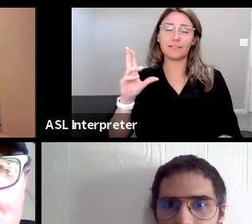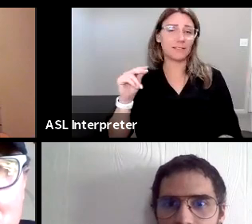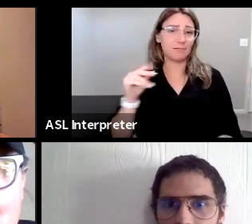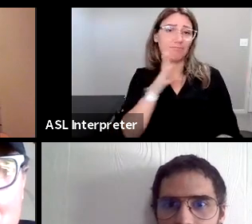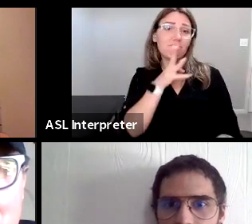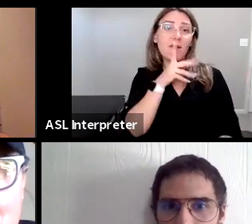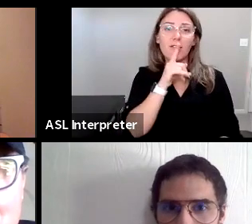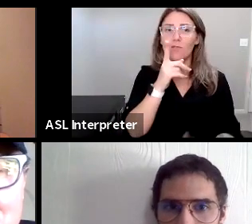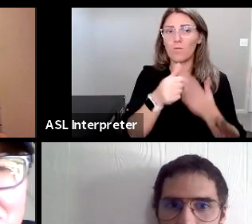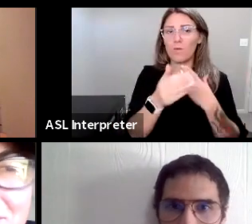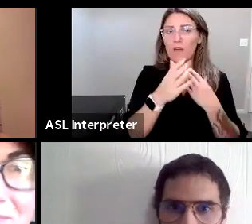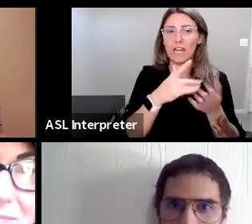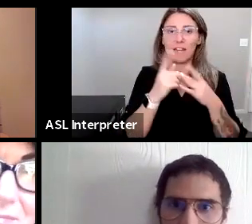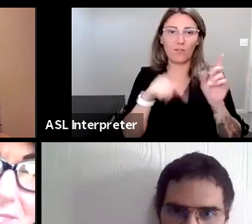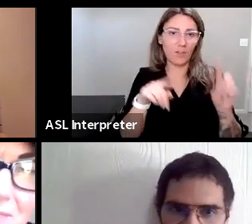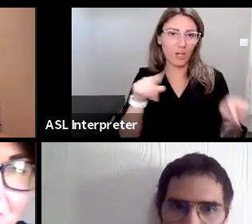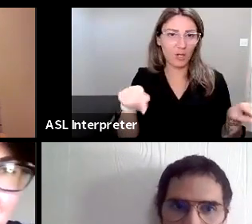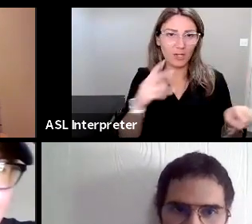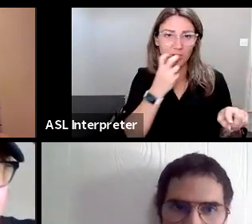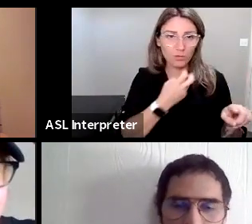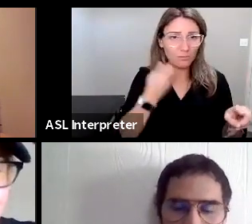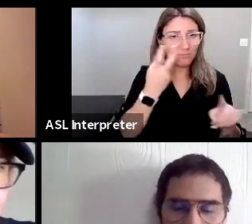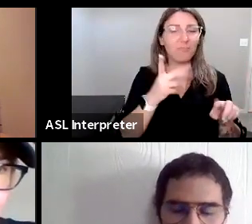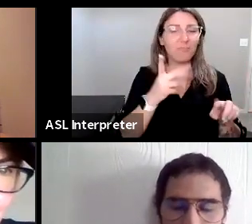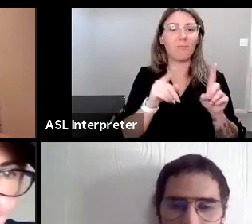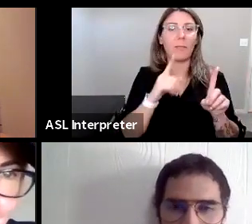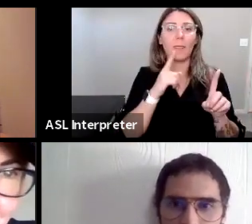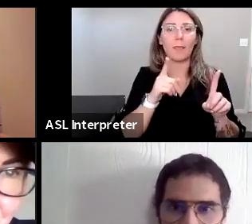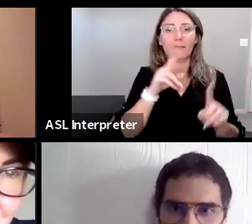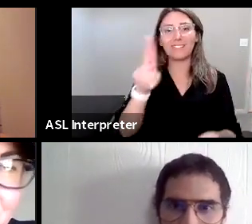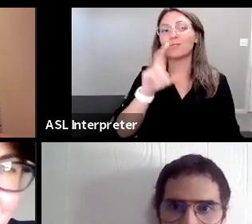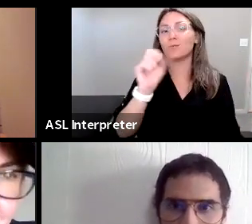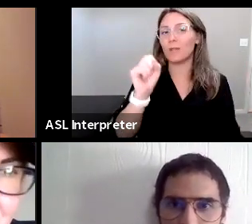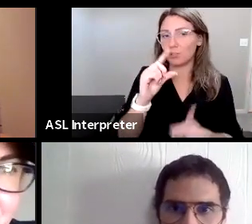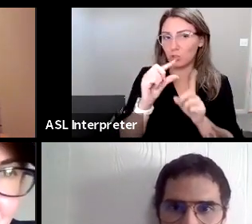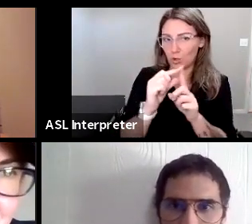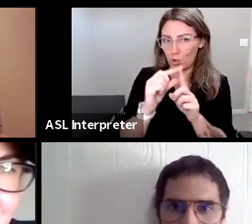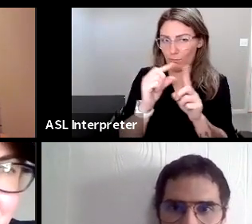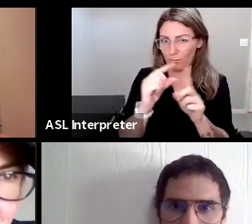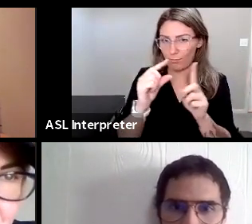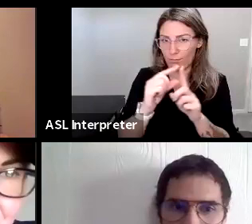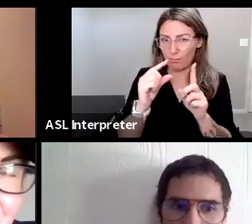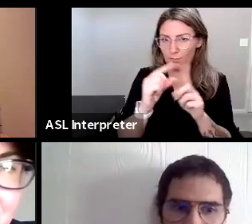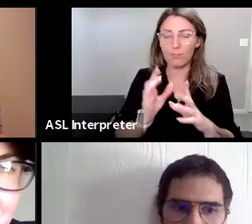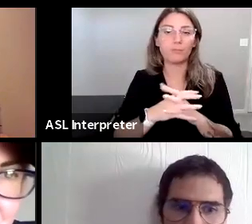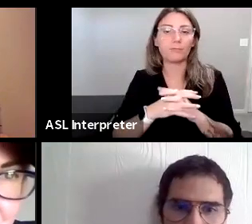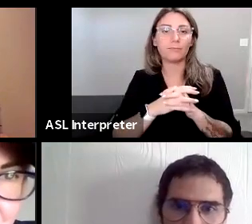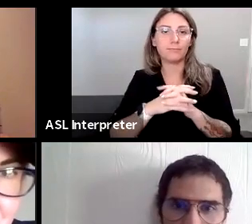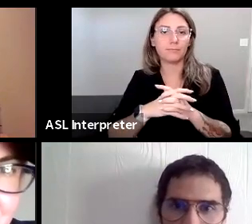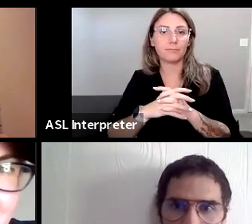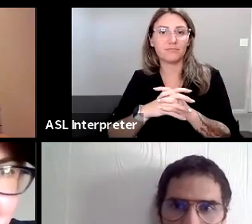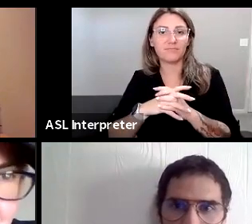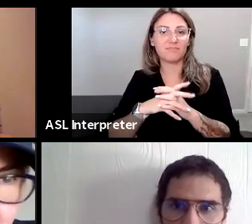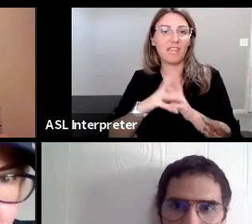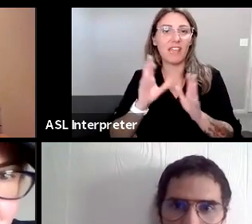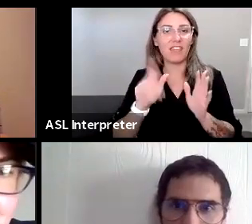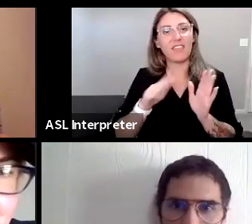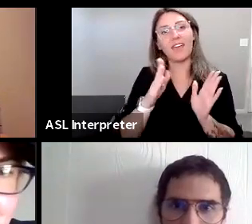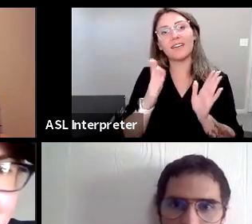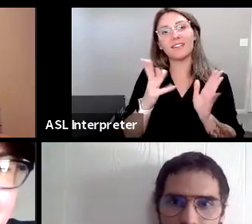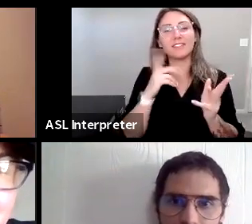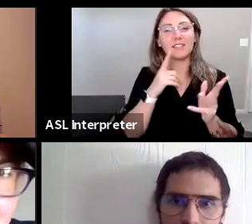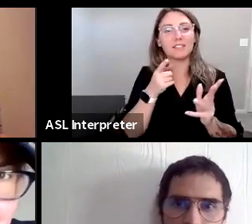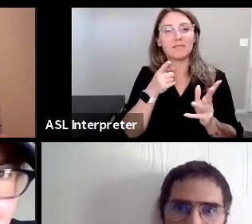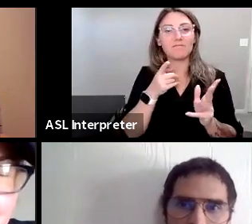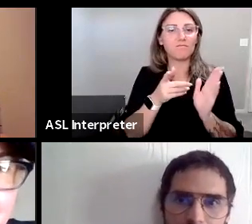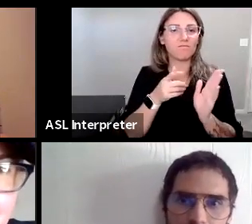whatever variation of that is. I think it's a US term, and that reflects US reality, if you